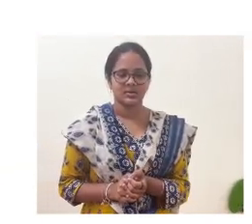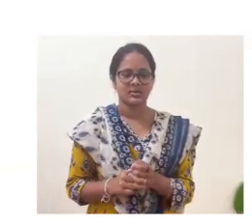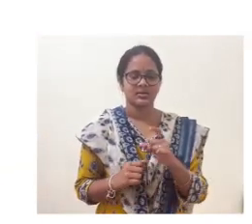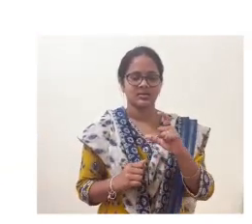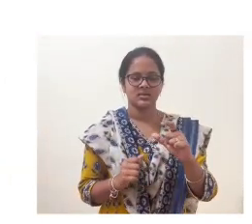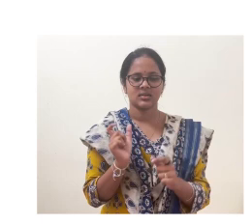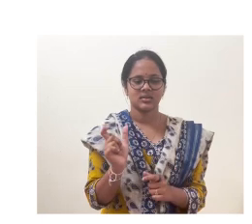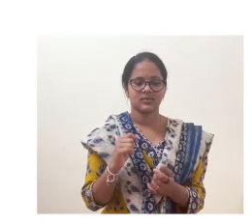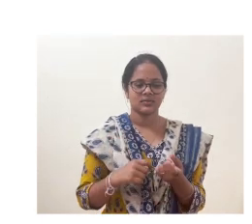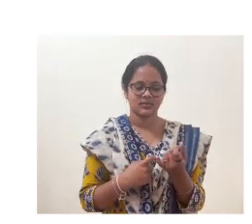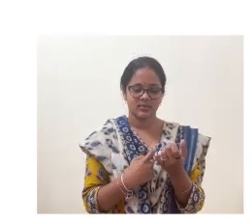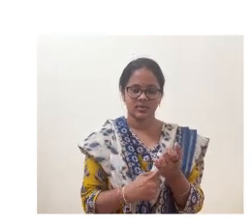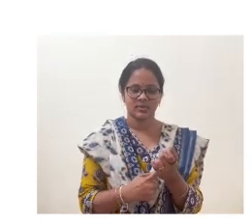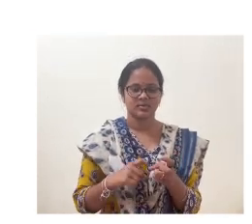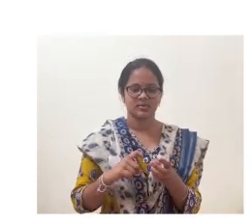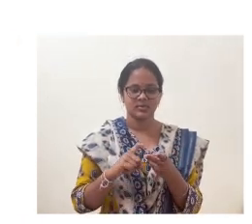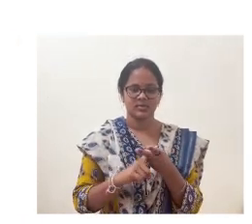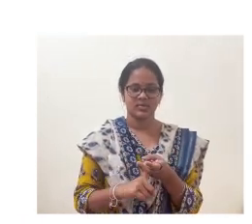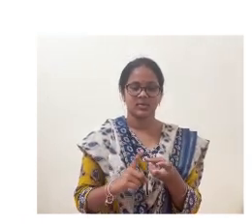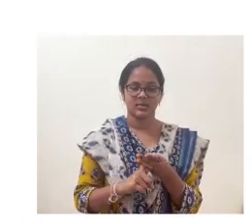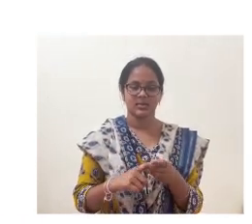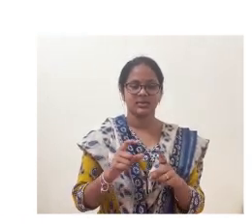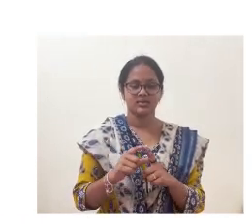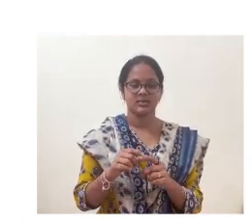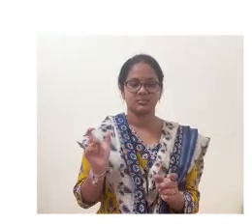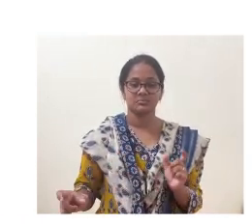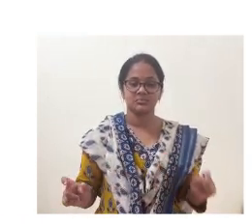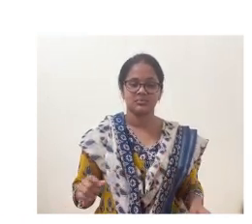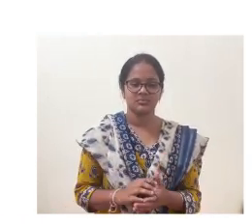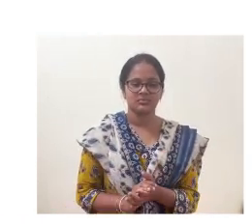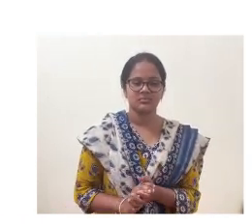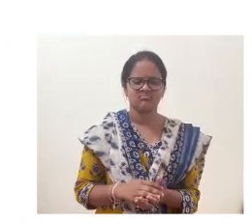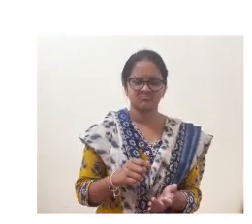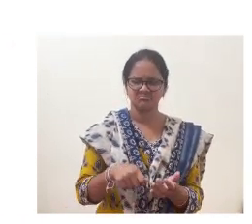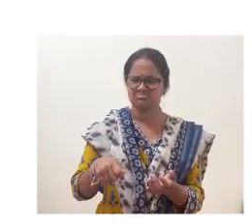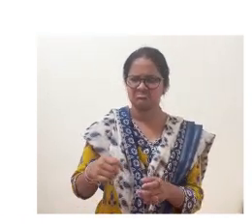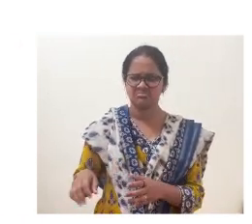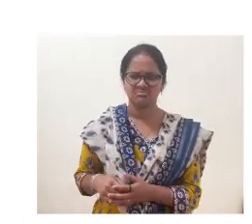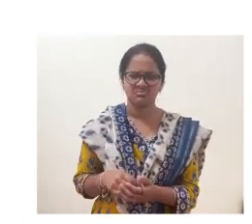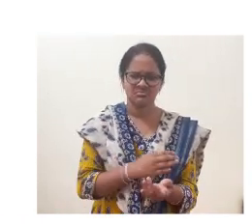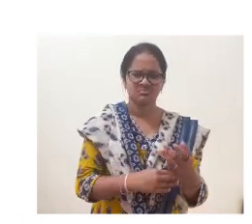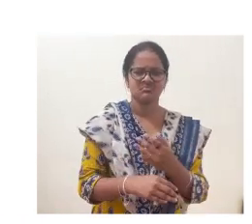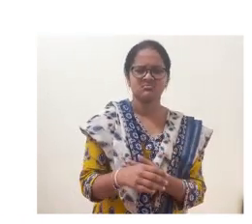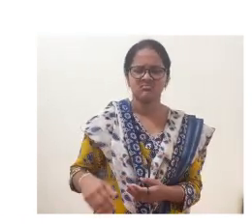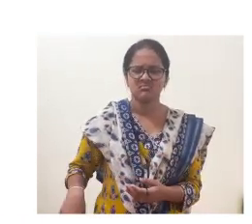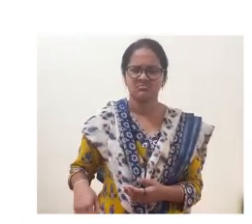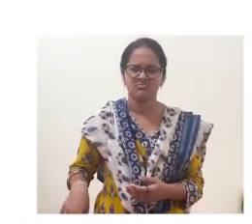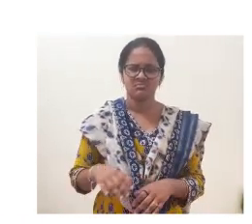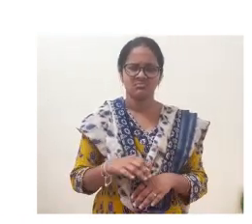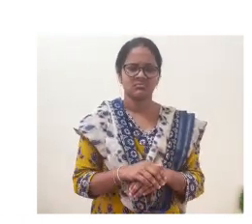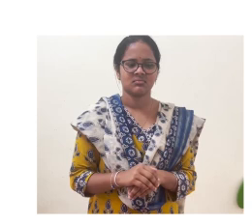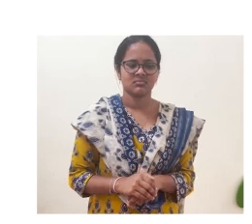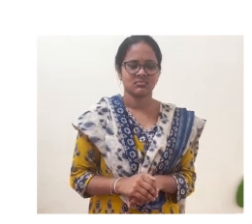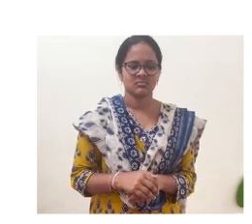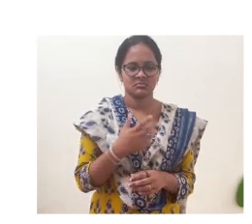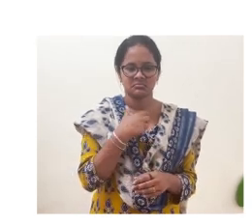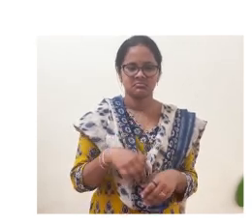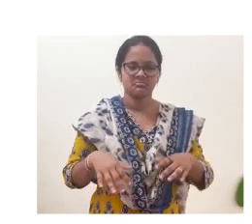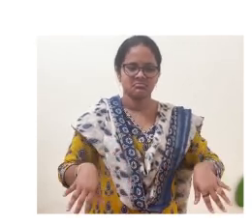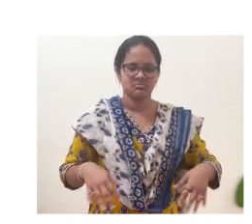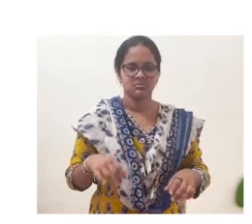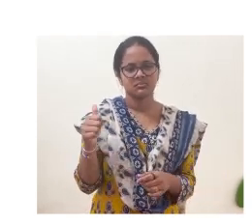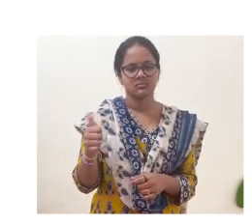disability. Difficulty in moving body parts like arms, legs, or spine. May need